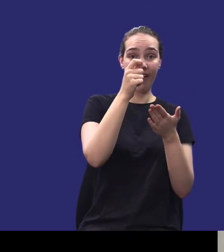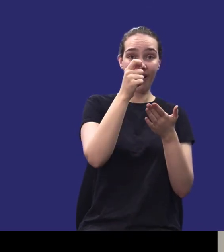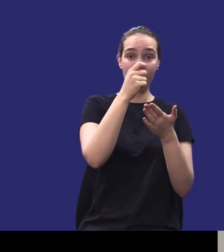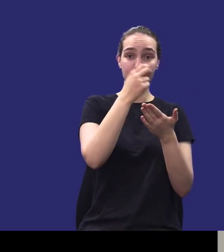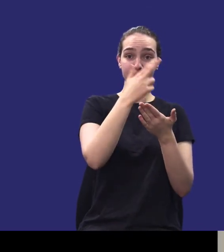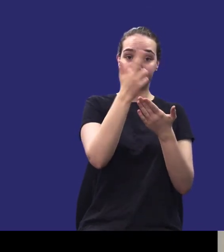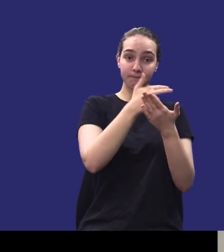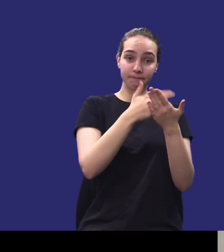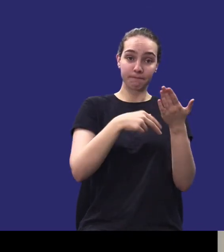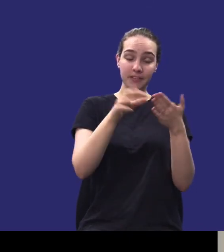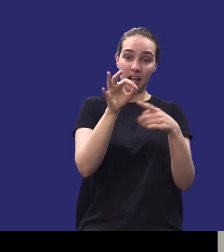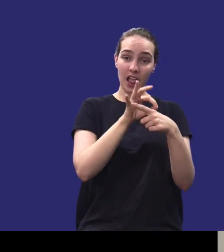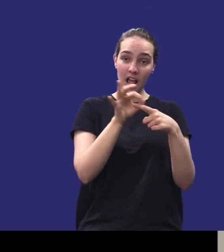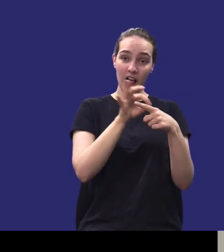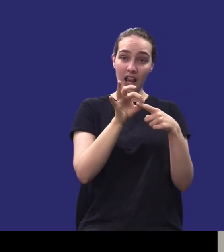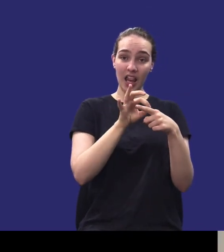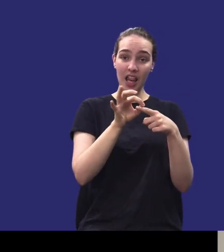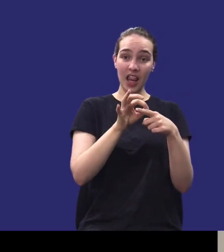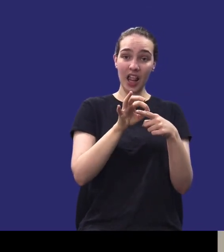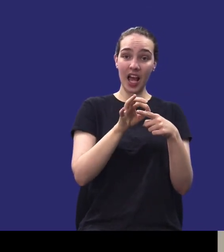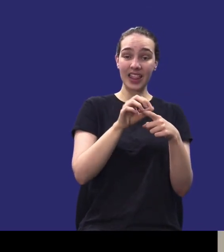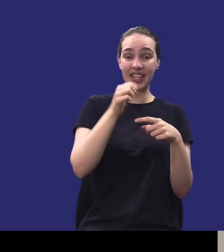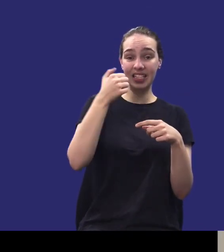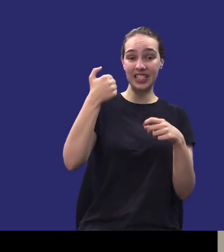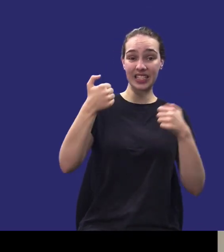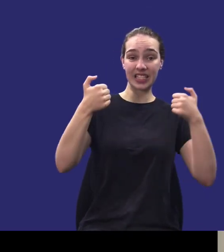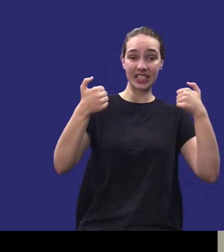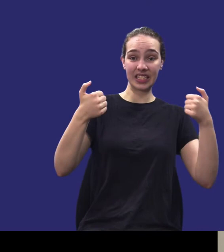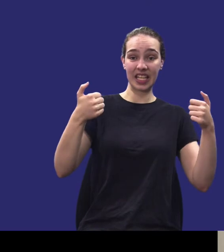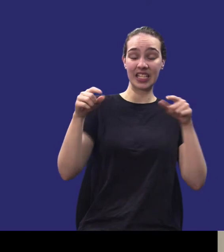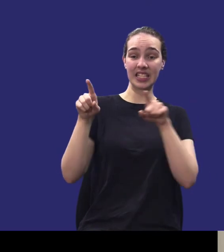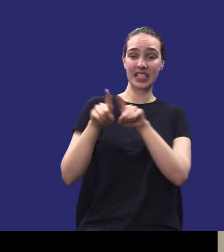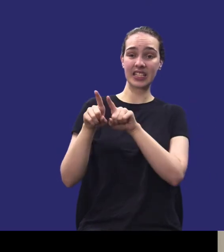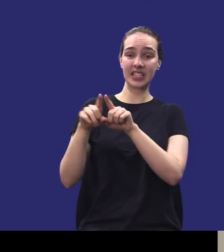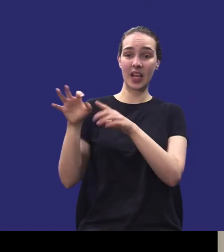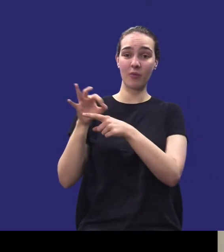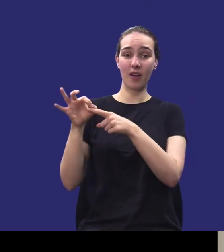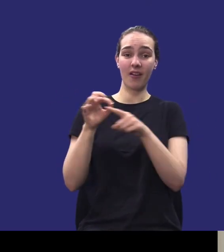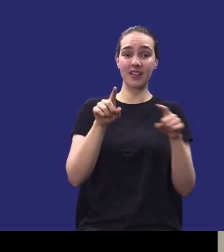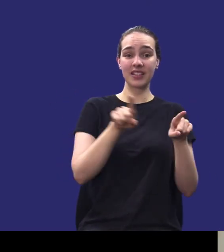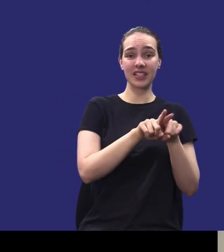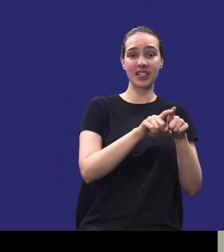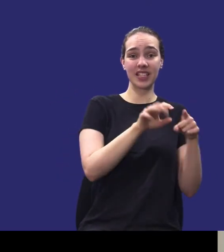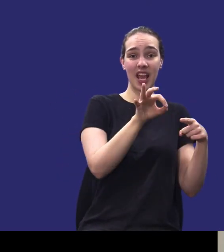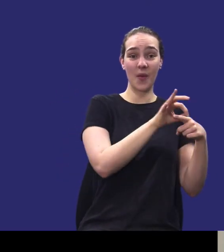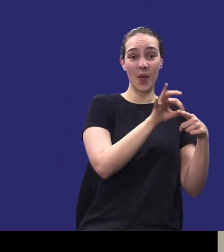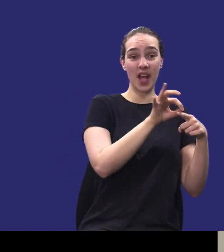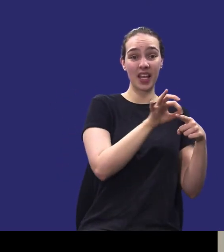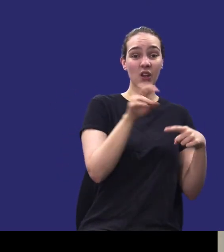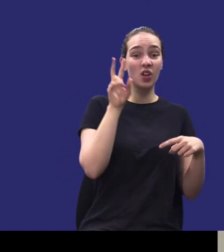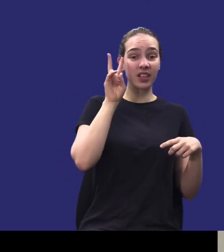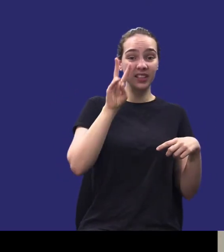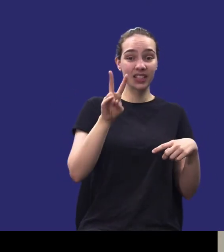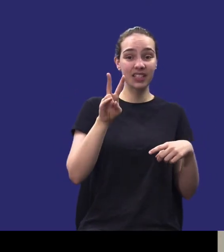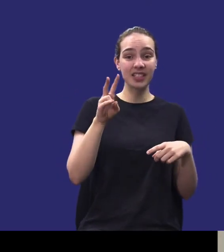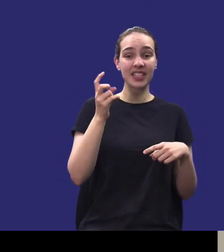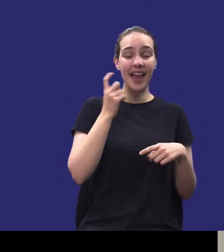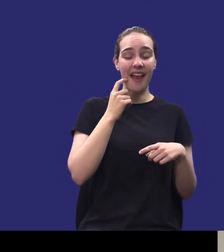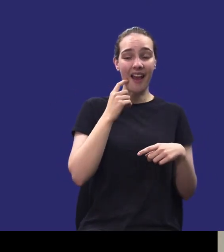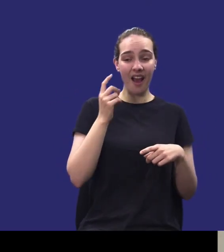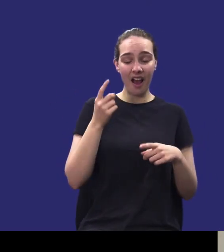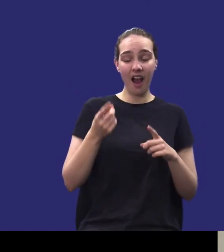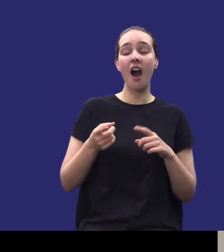each set of the markers the same. That way, when you're playing the game, you'll easily be able to identify which pieces are